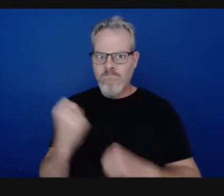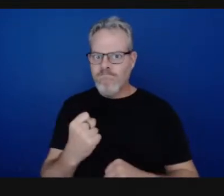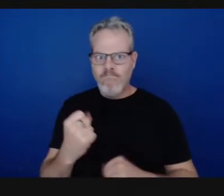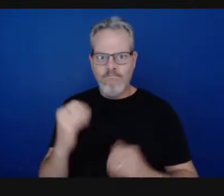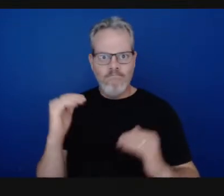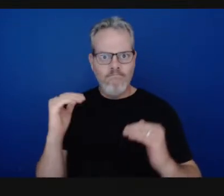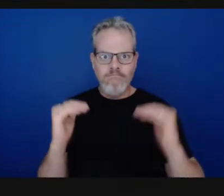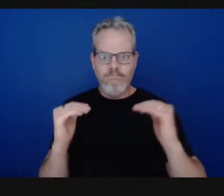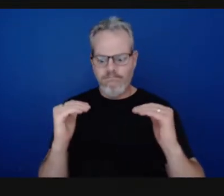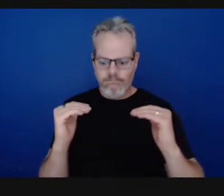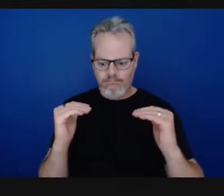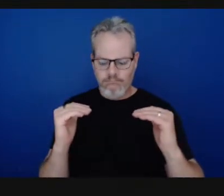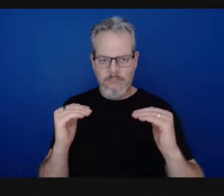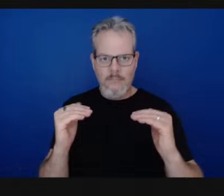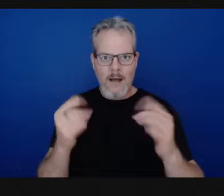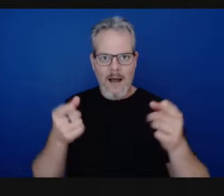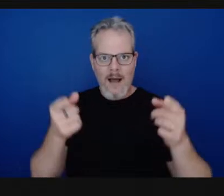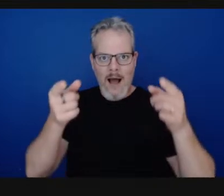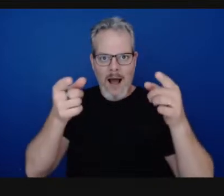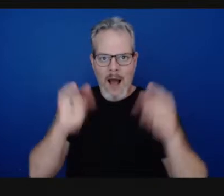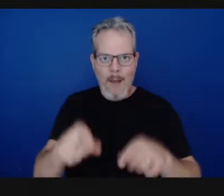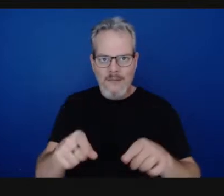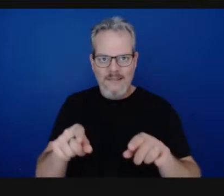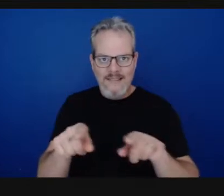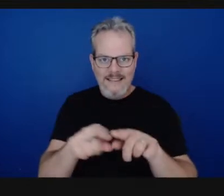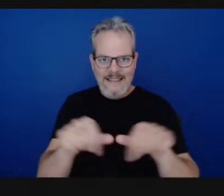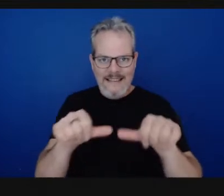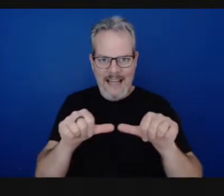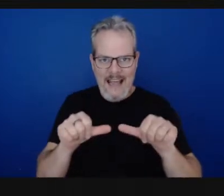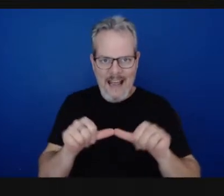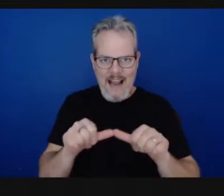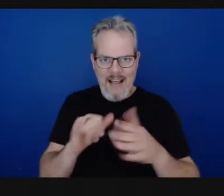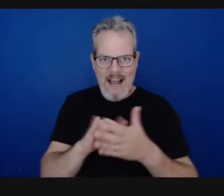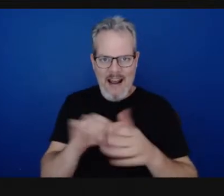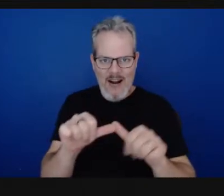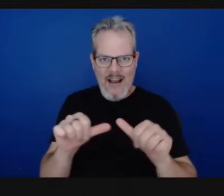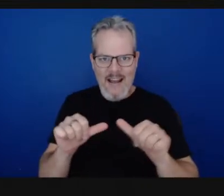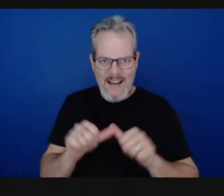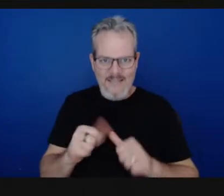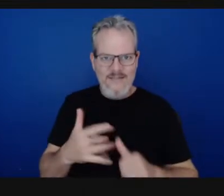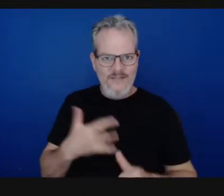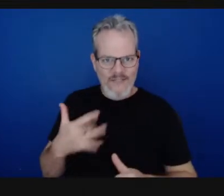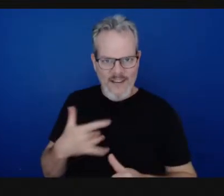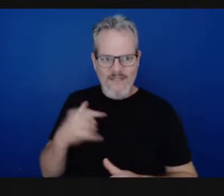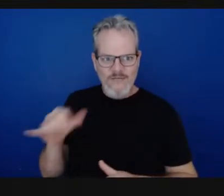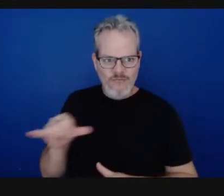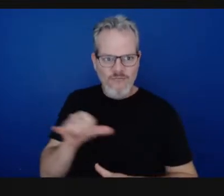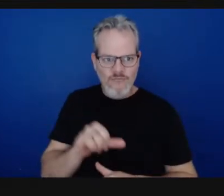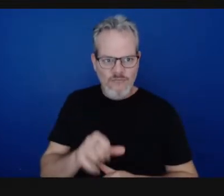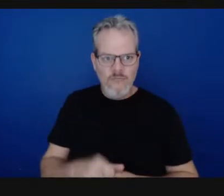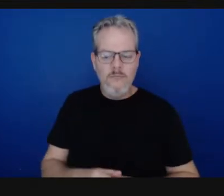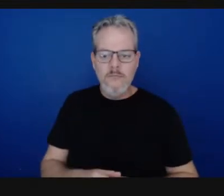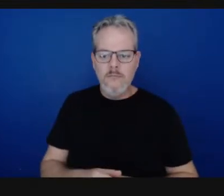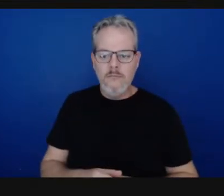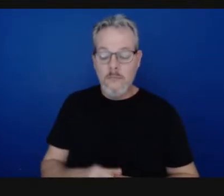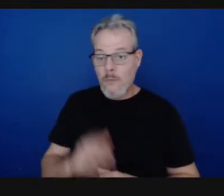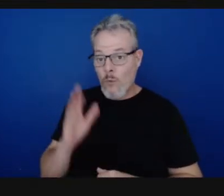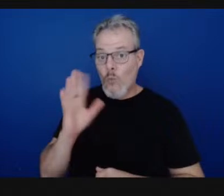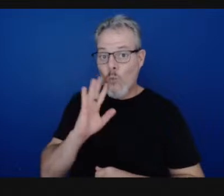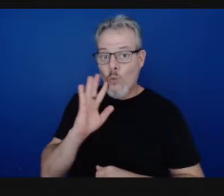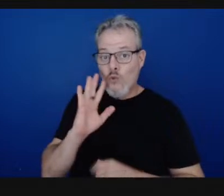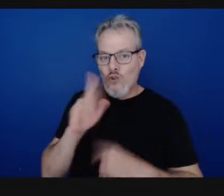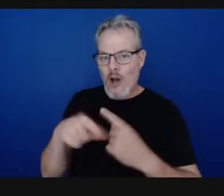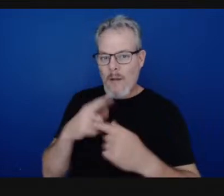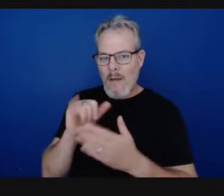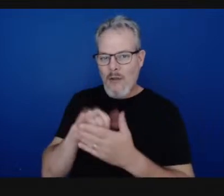happened to be right in a barrel, facing the barrel of it. Right. So that would be why. Anyways, we'll talk about the earthquakes